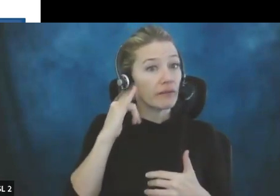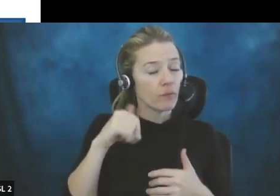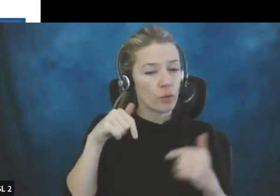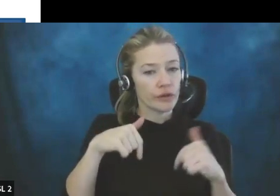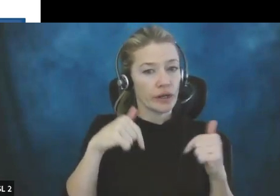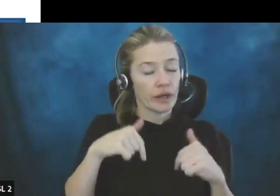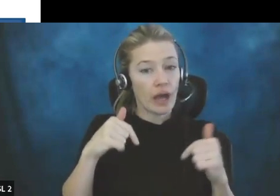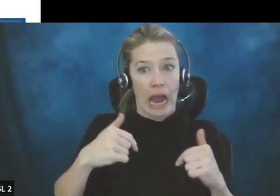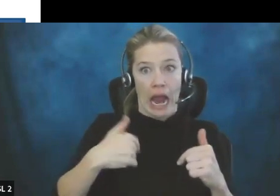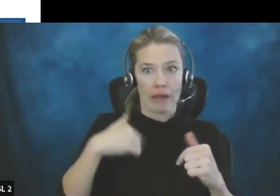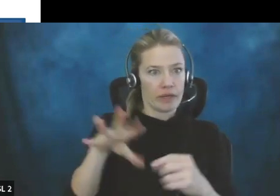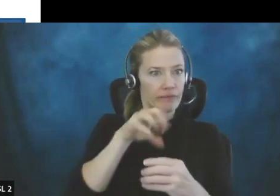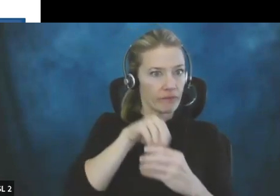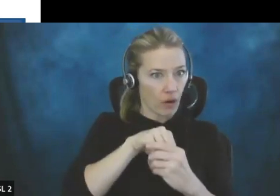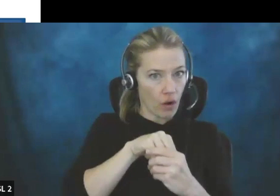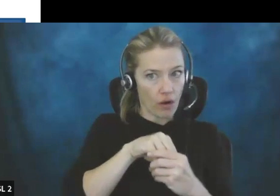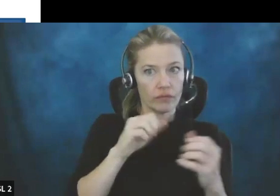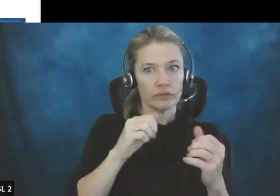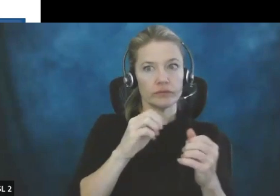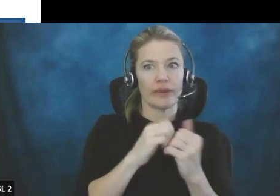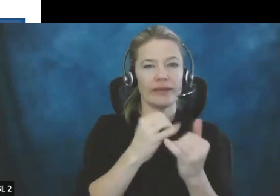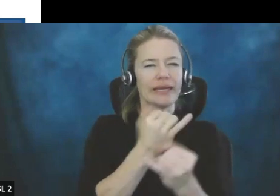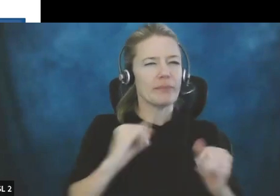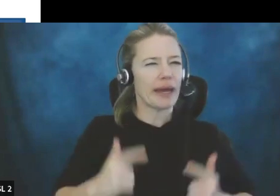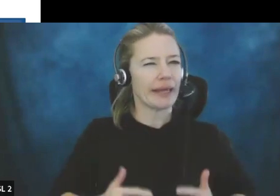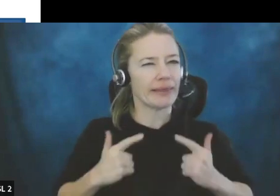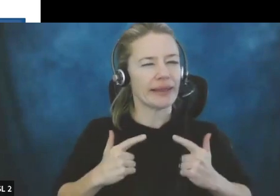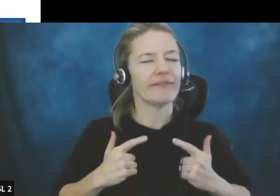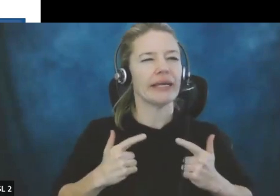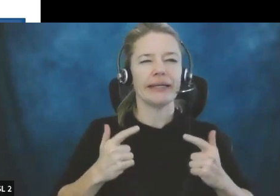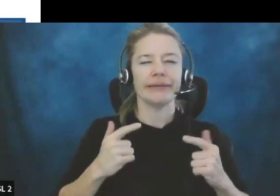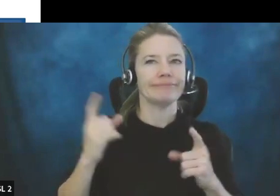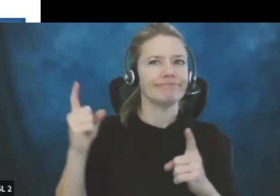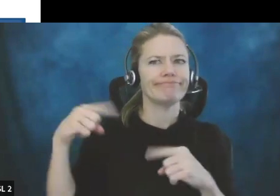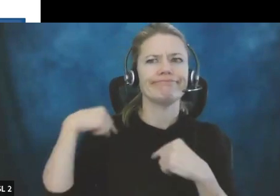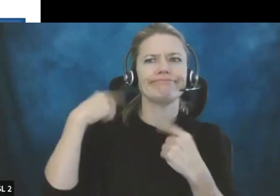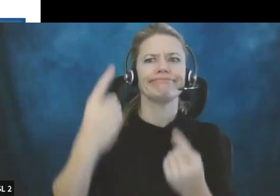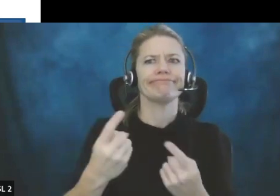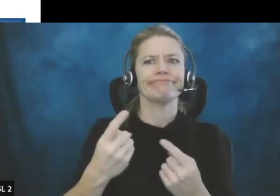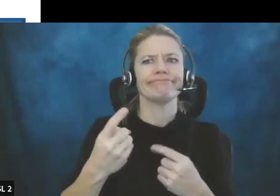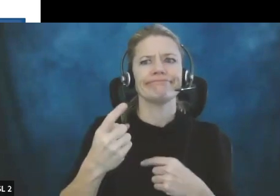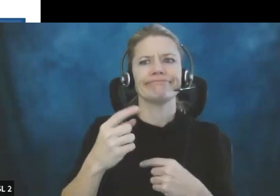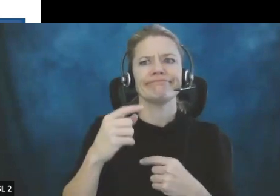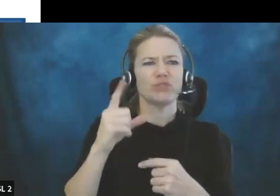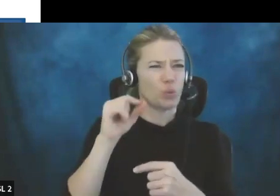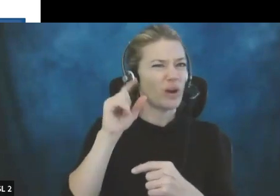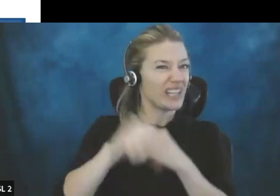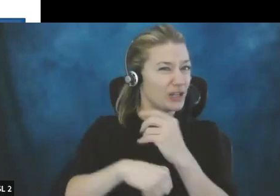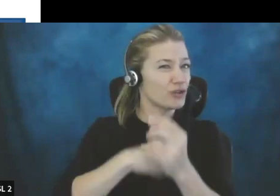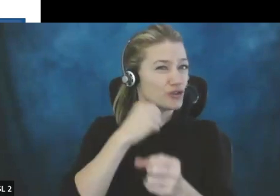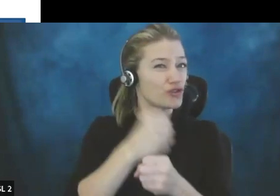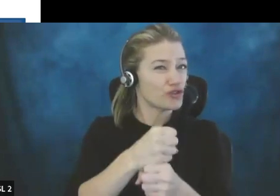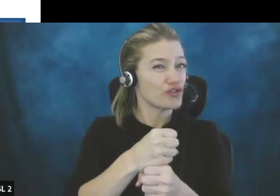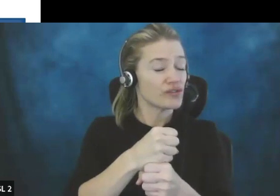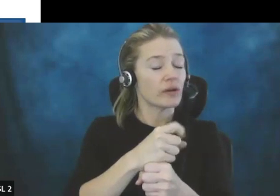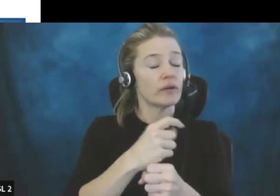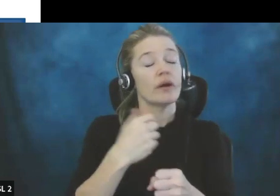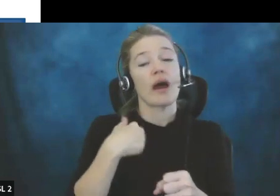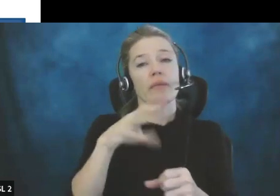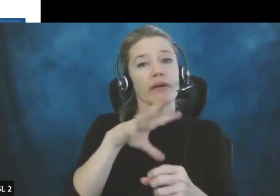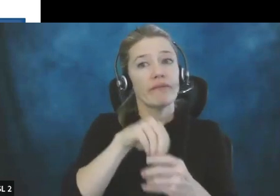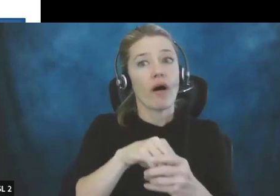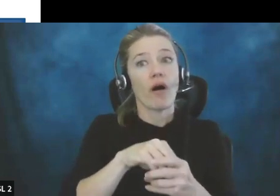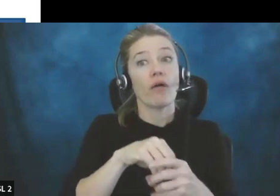at least in California. I've been involved in the independent living movement since about 20